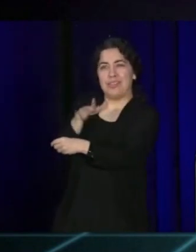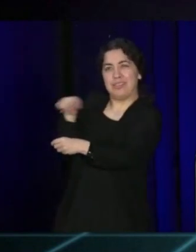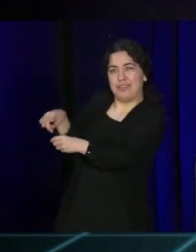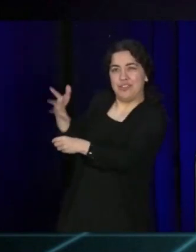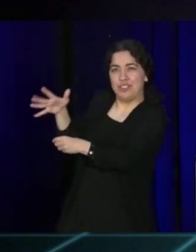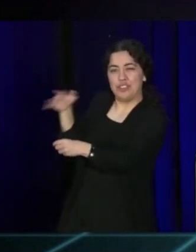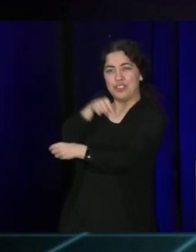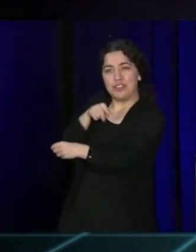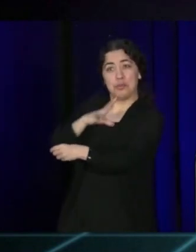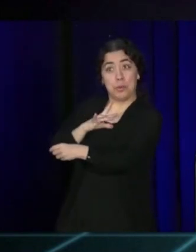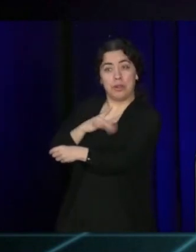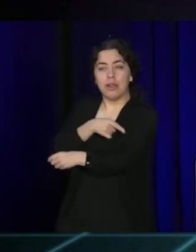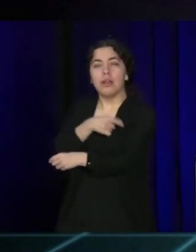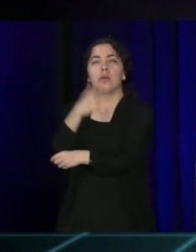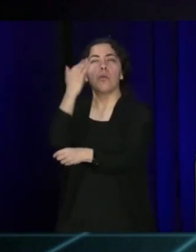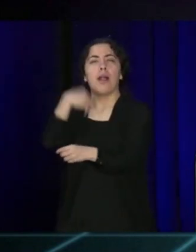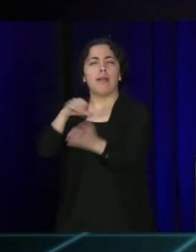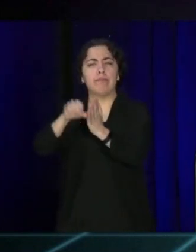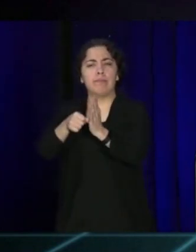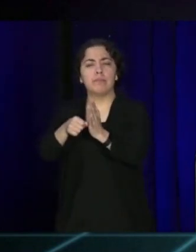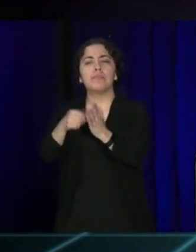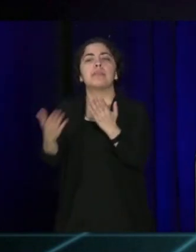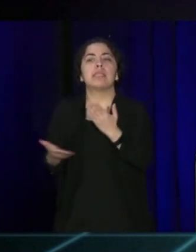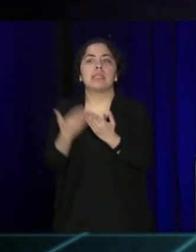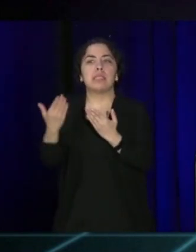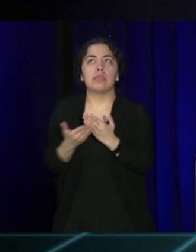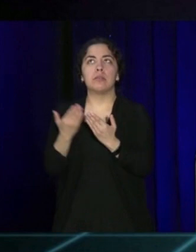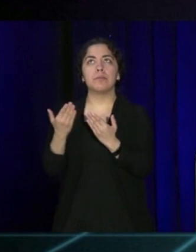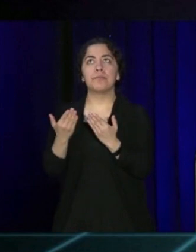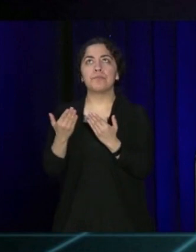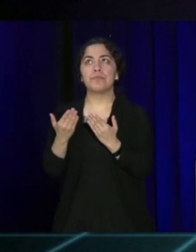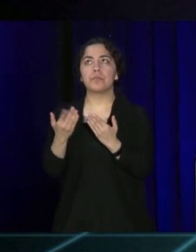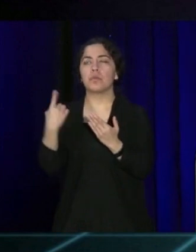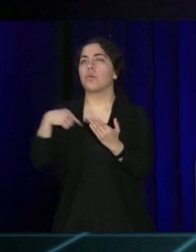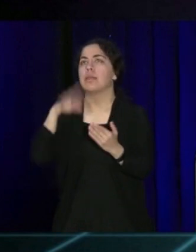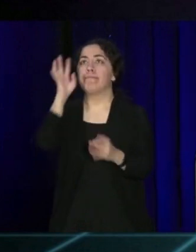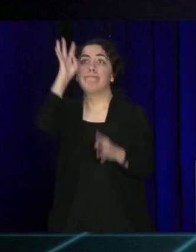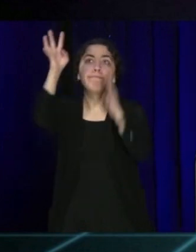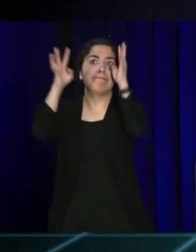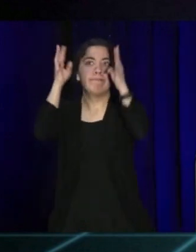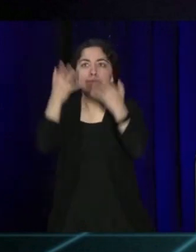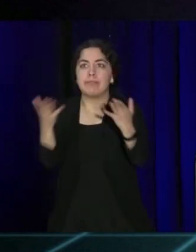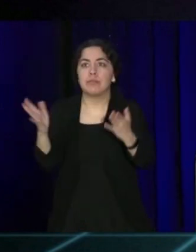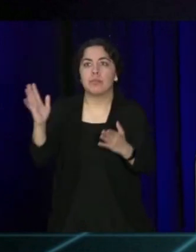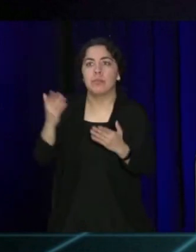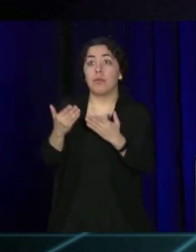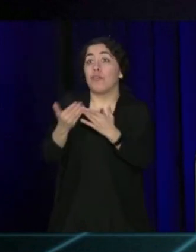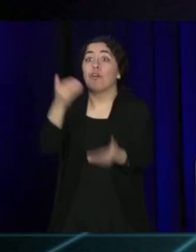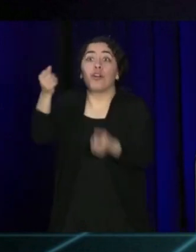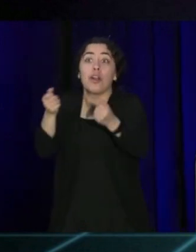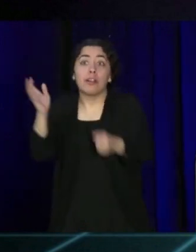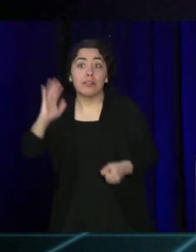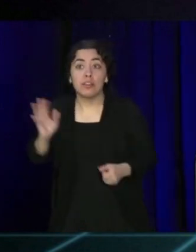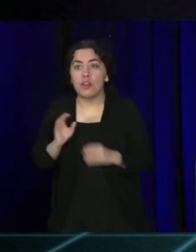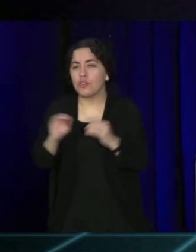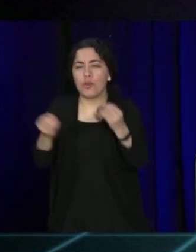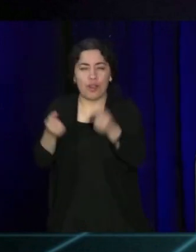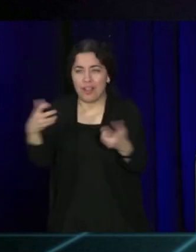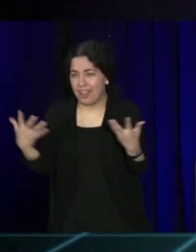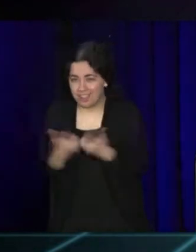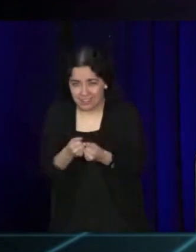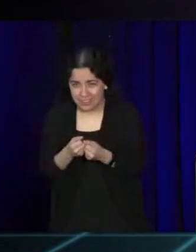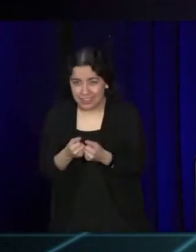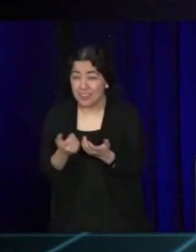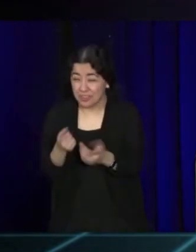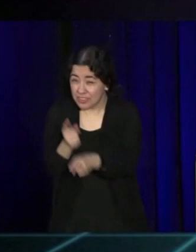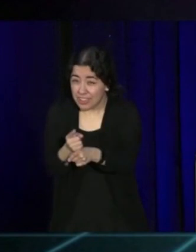that it's easy that we come up with things like before cars, we had no car accidents. And one example I can